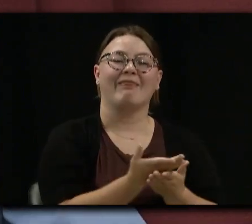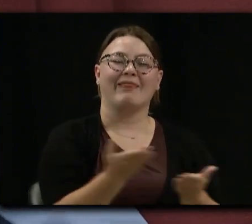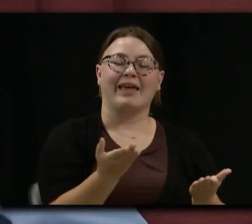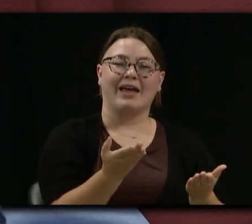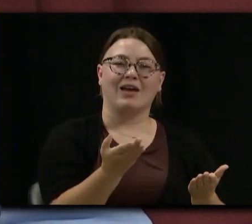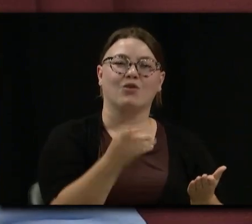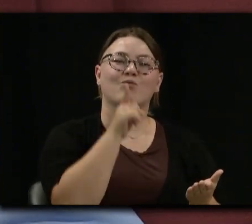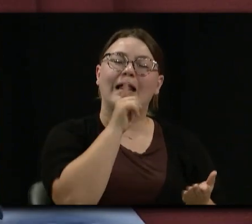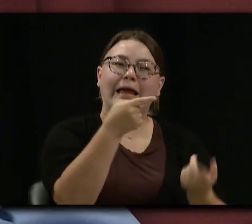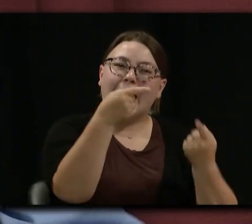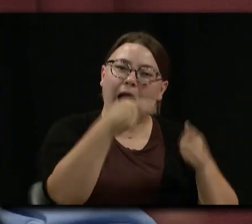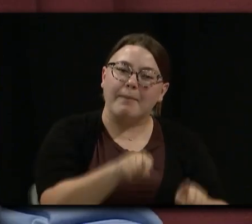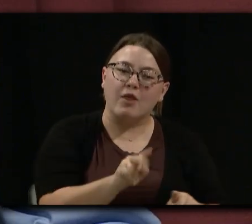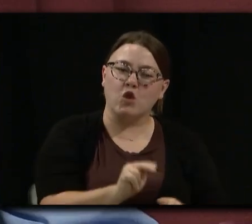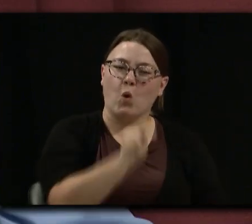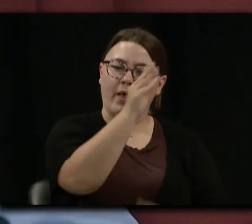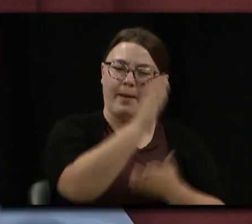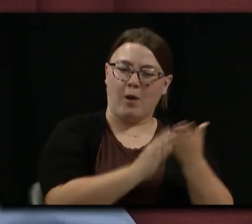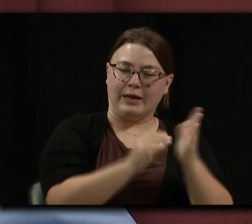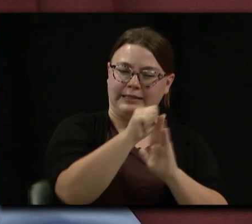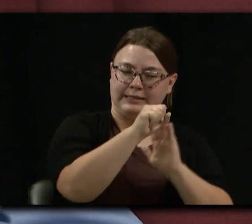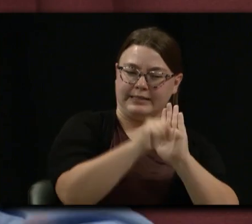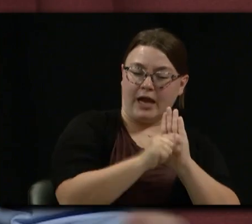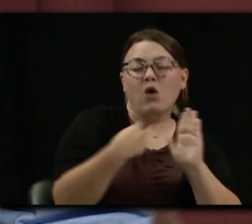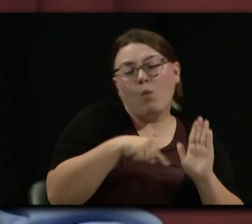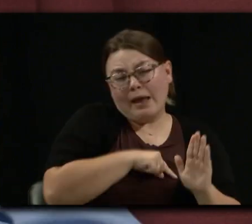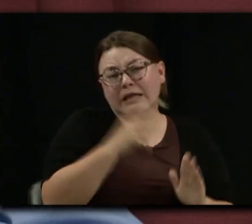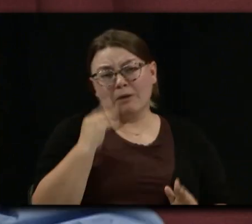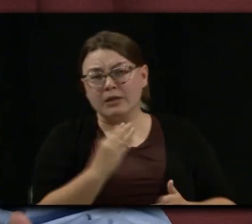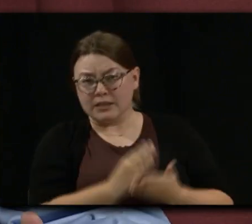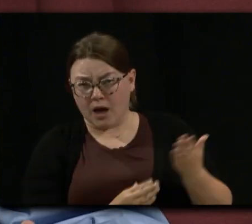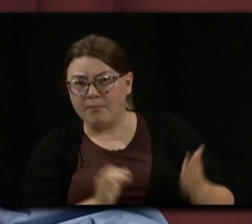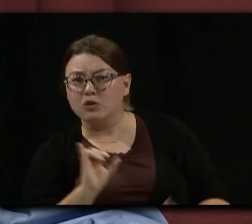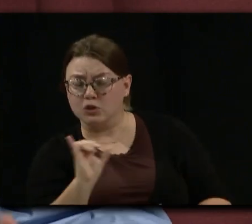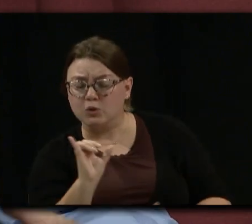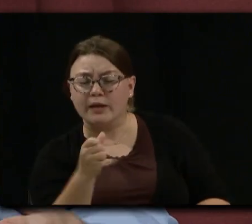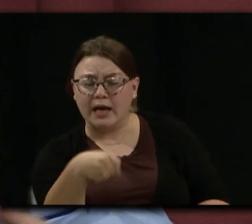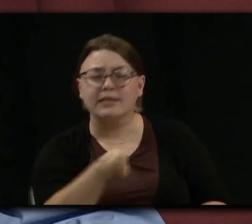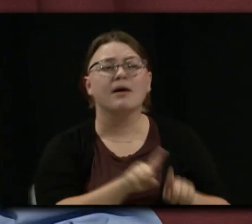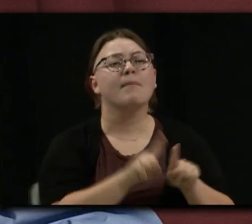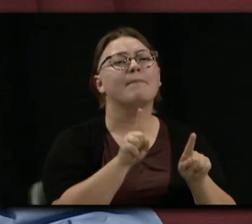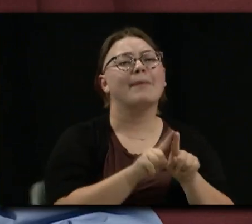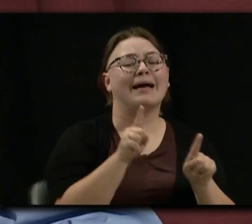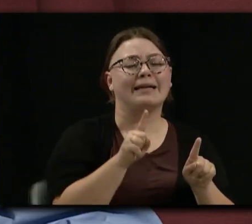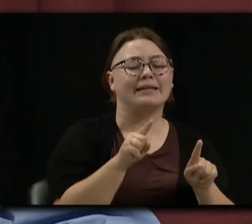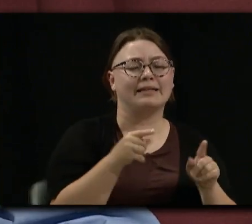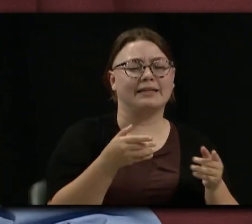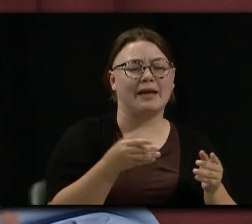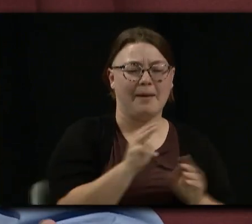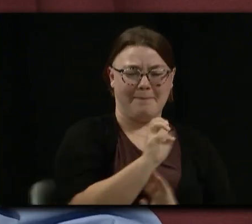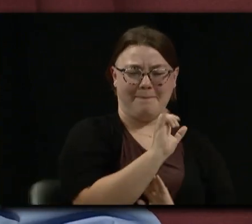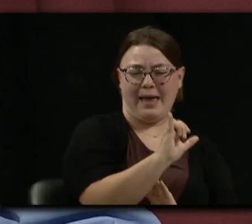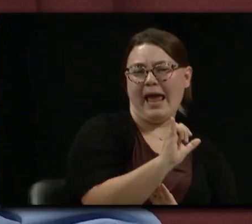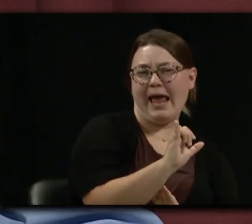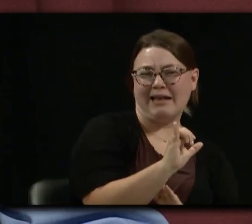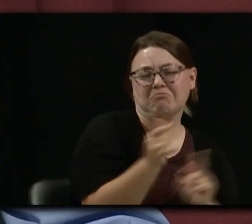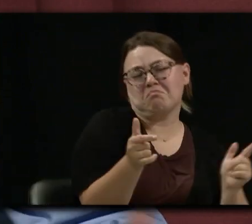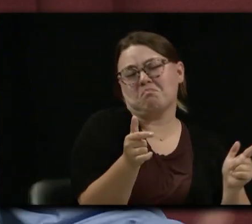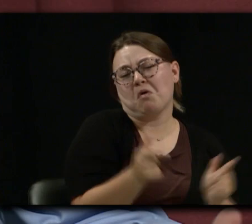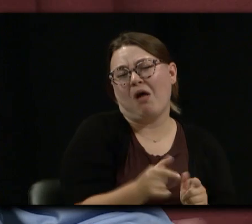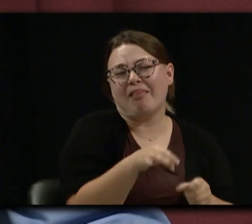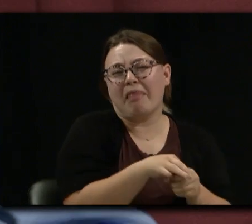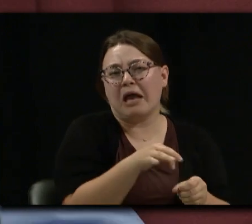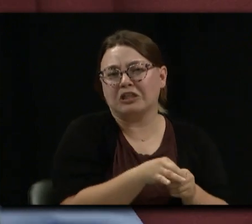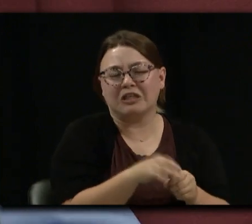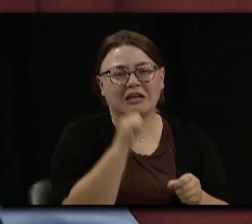part of the state, although we did have a number of them. We were seeing, we didn't see too many in May because it was a smaller election, of